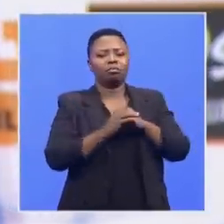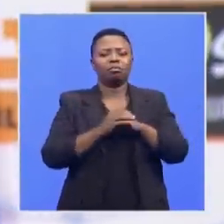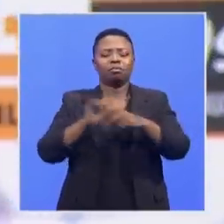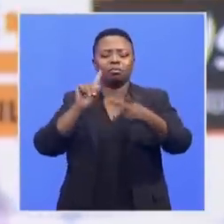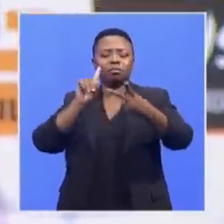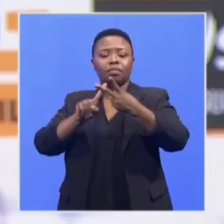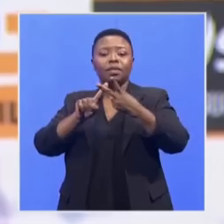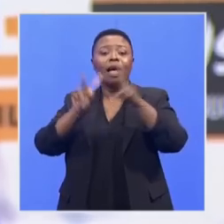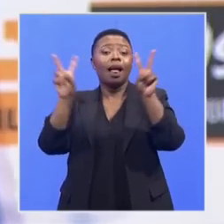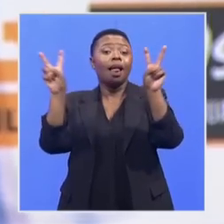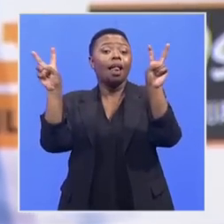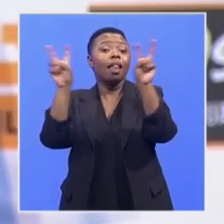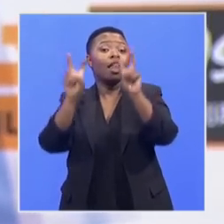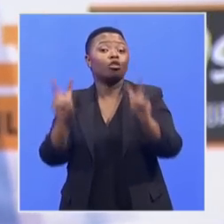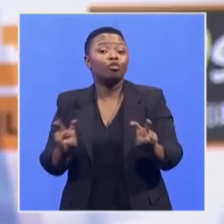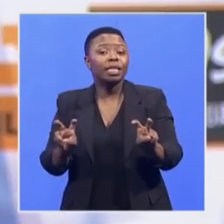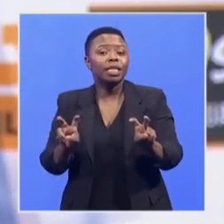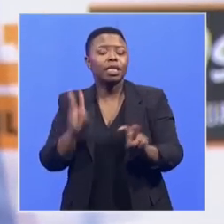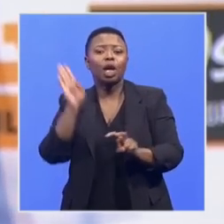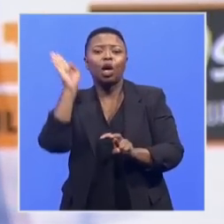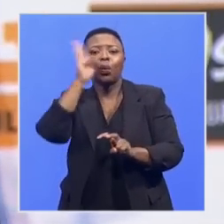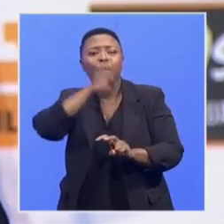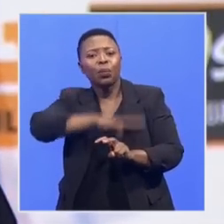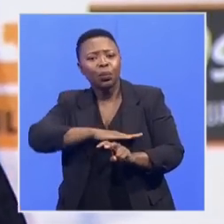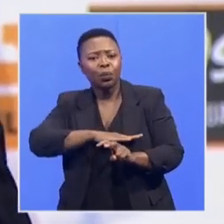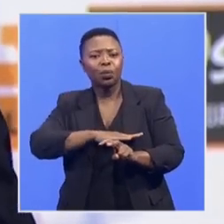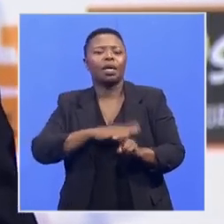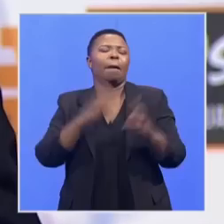Motlakase ha uyo.